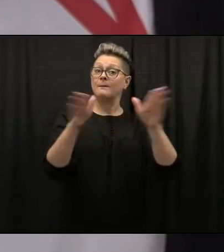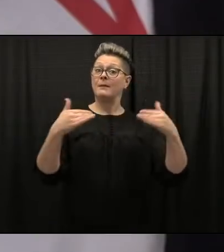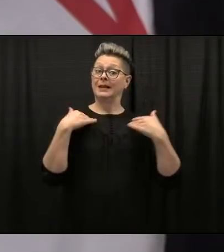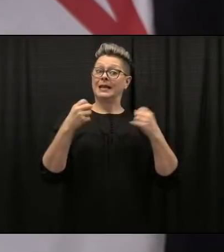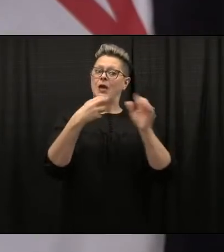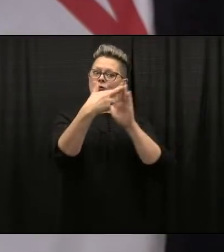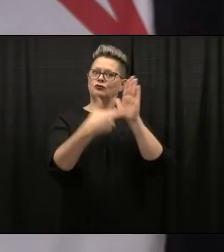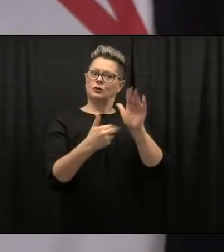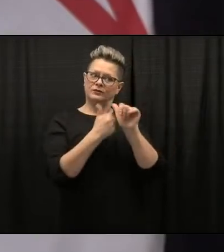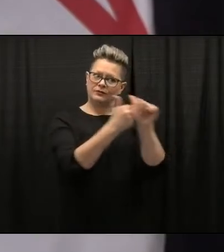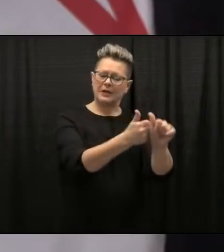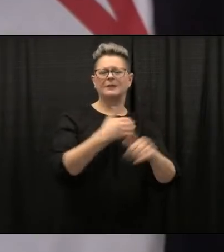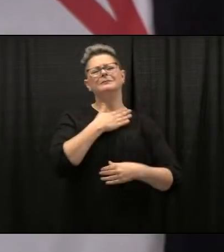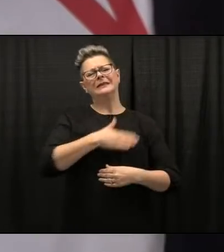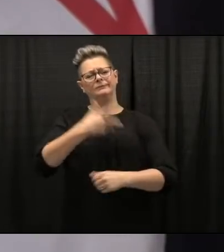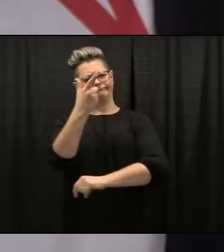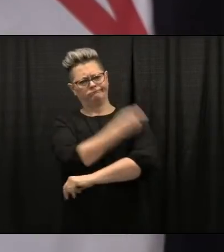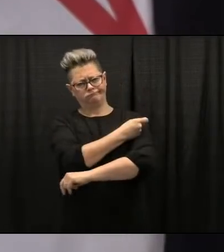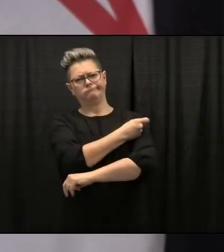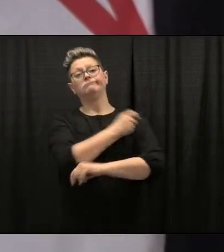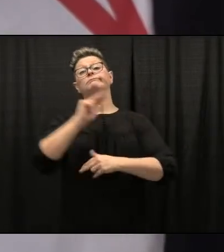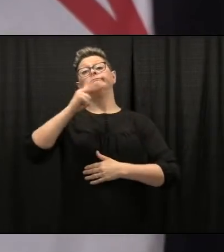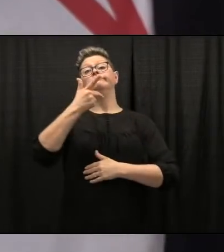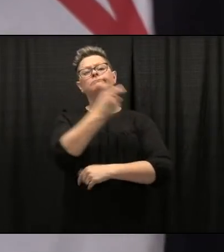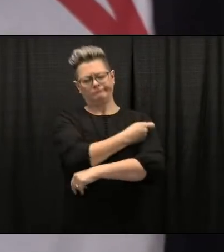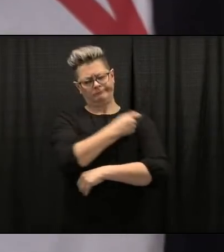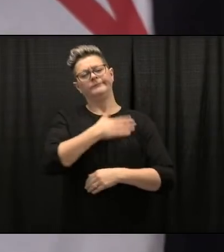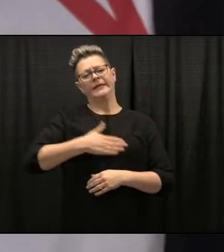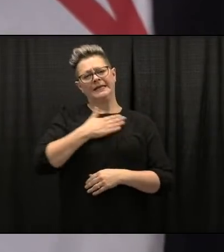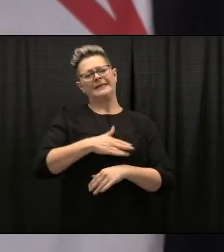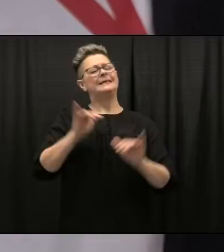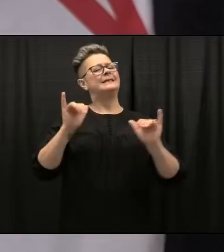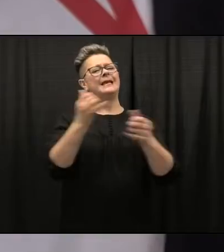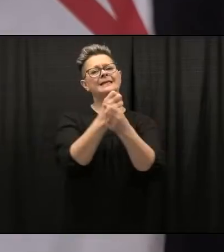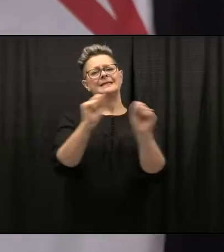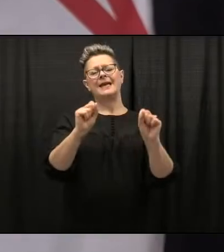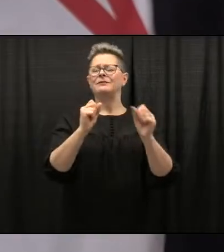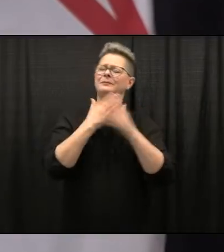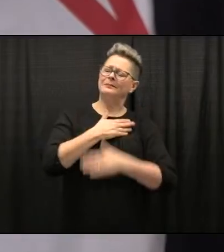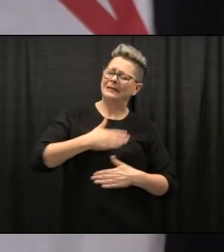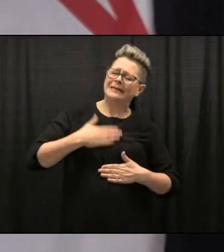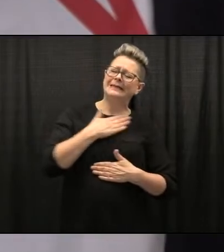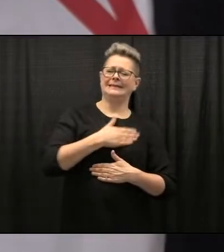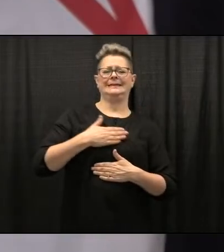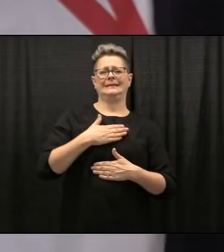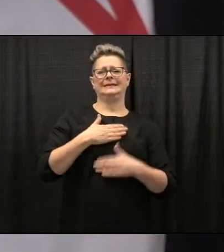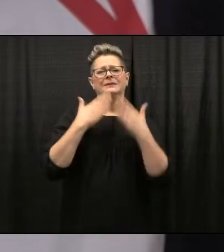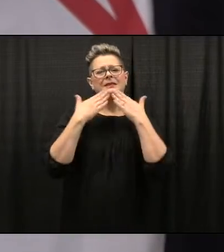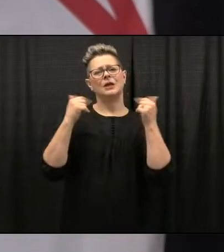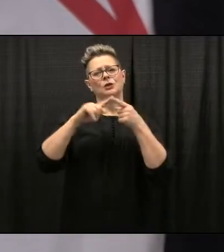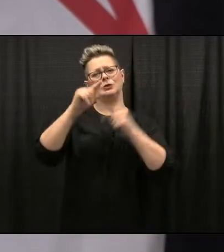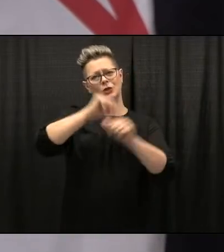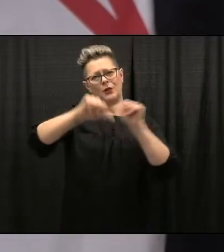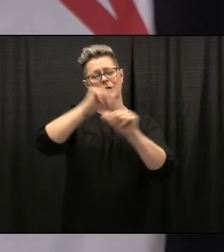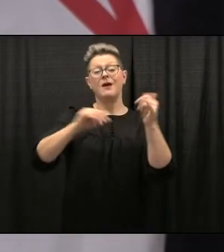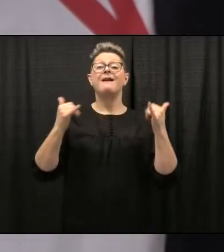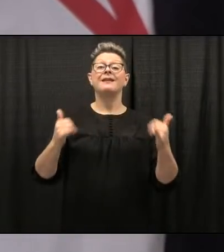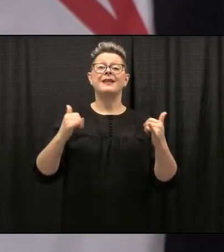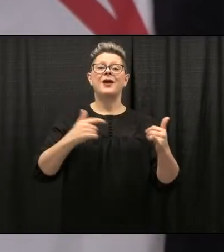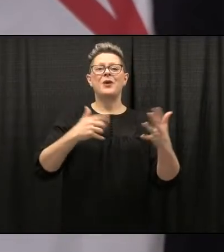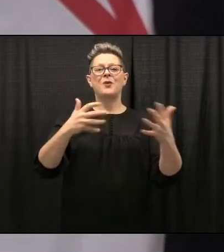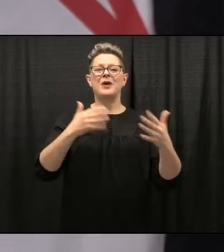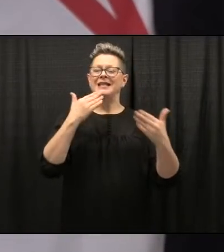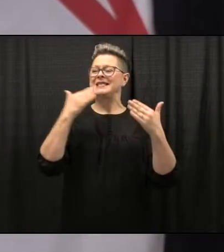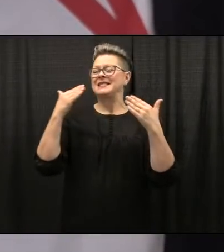your part and get your jab, your booster, please. Stay safe and please be kind to each other. And I'd like to finally